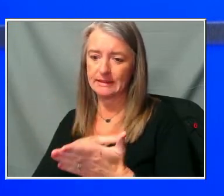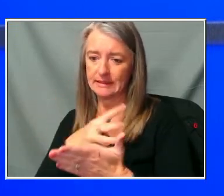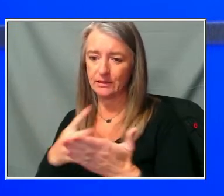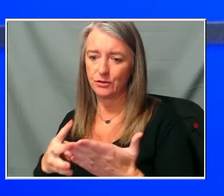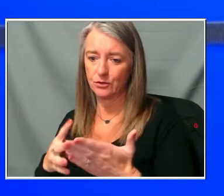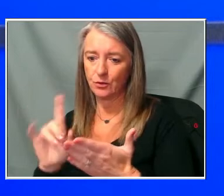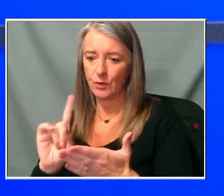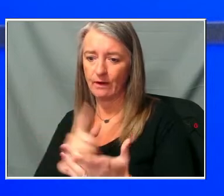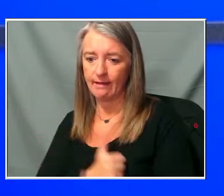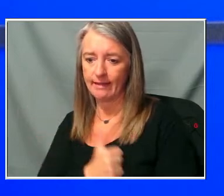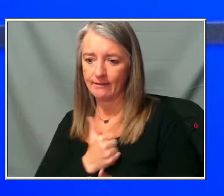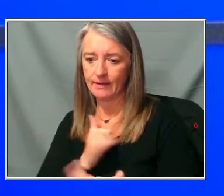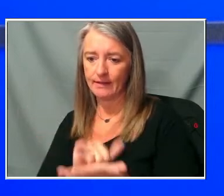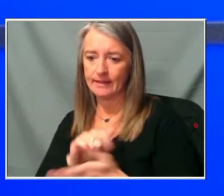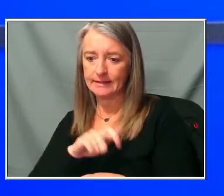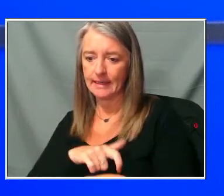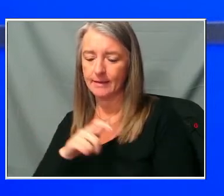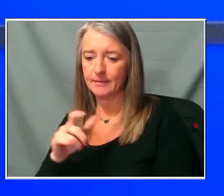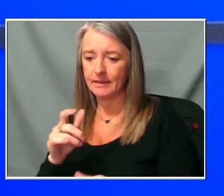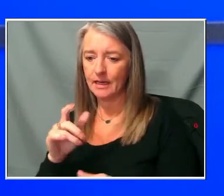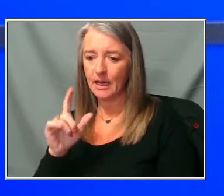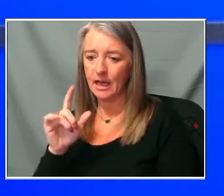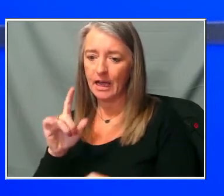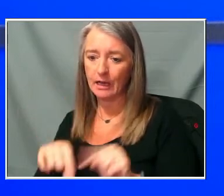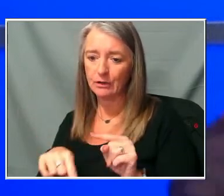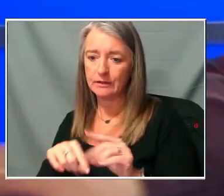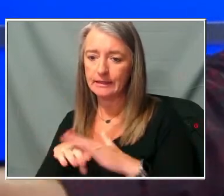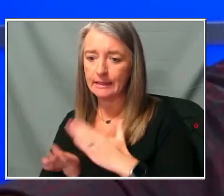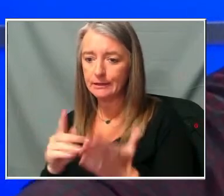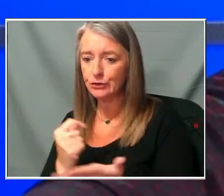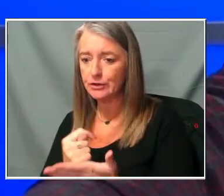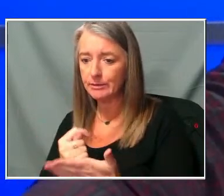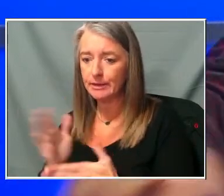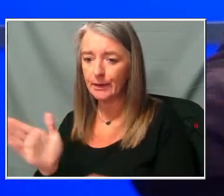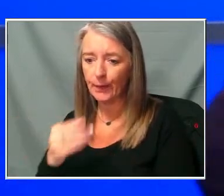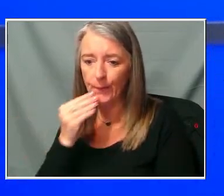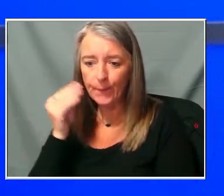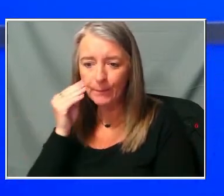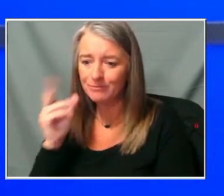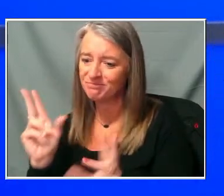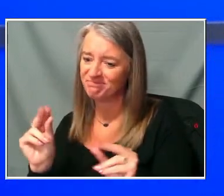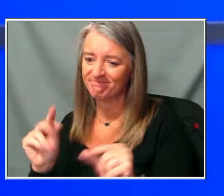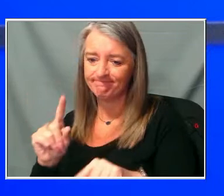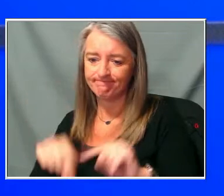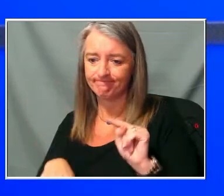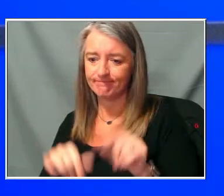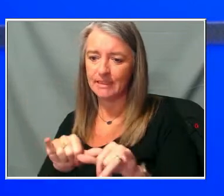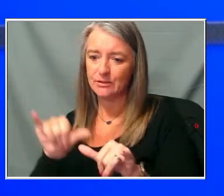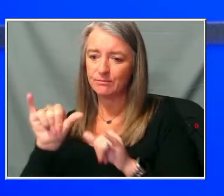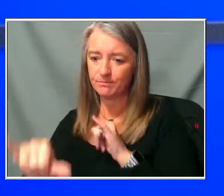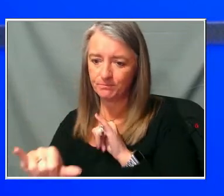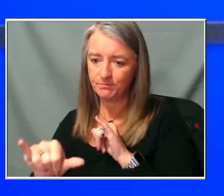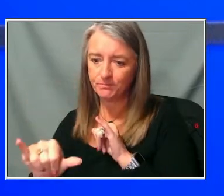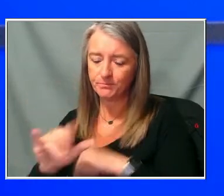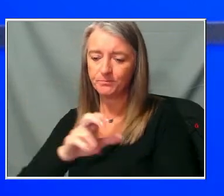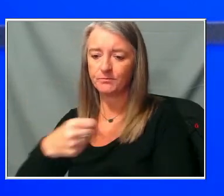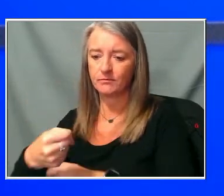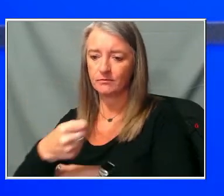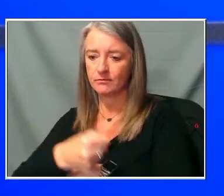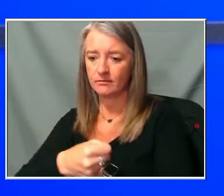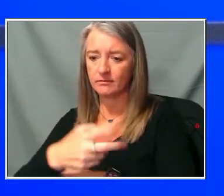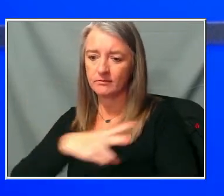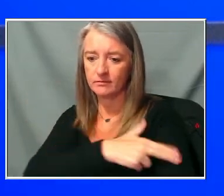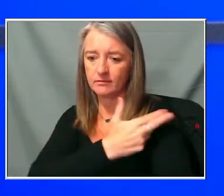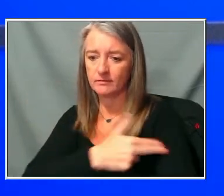was. So it wasn't like I got to just come in, get my treatment, and go home. I had to go in, stay in the hospital for 3 to